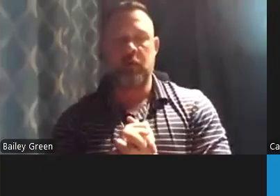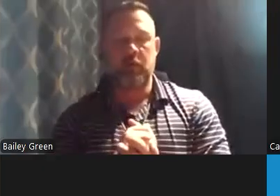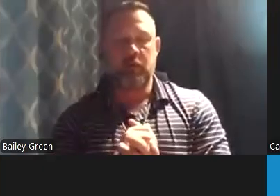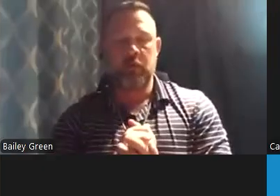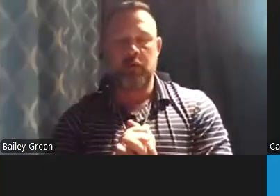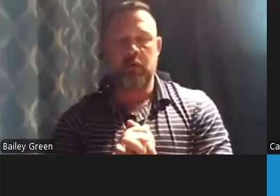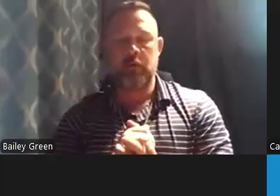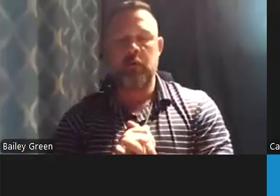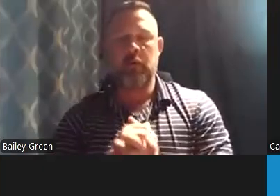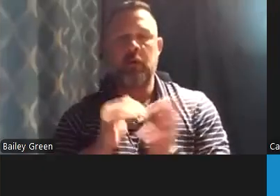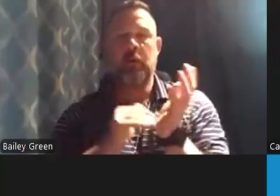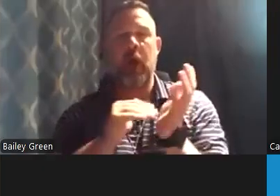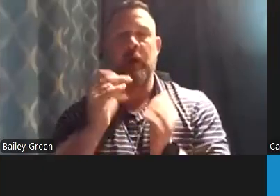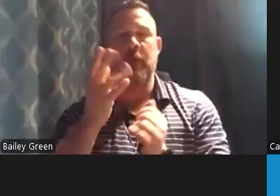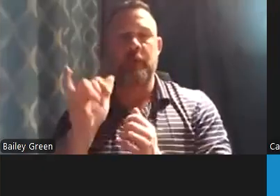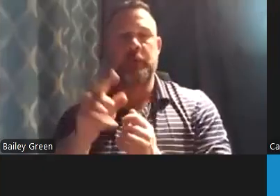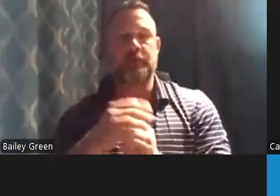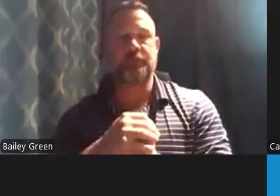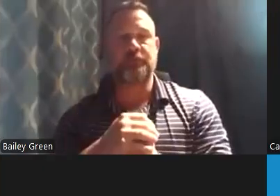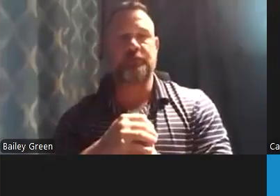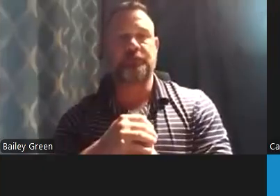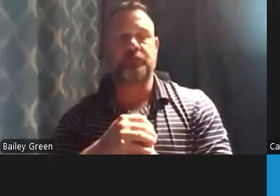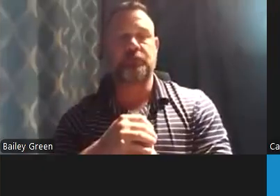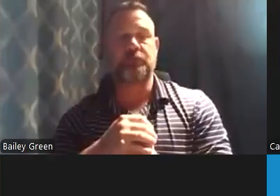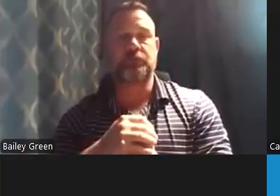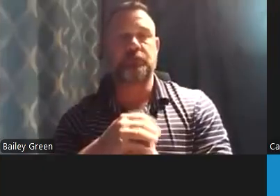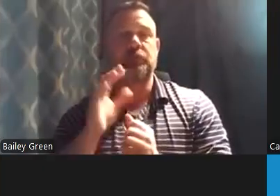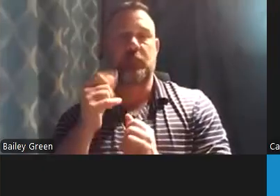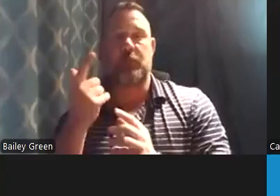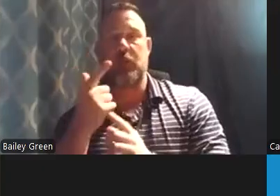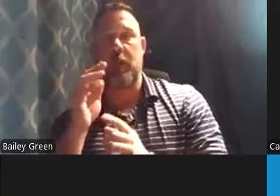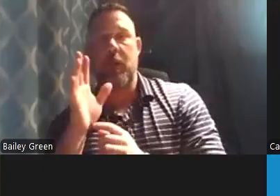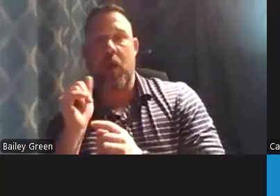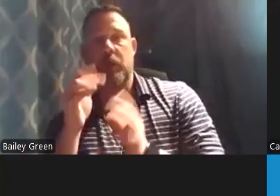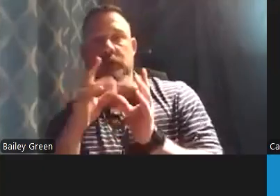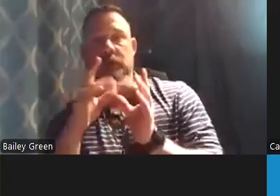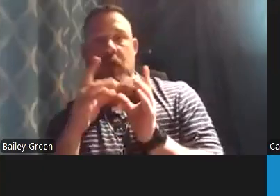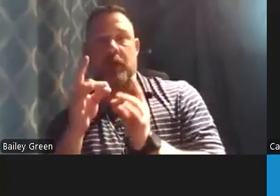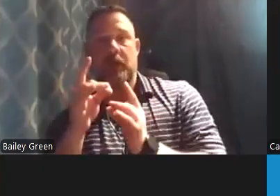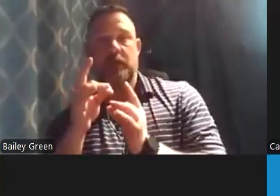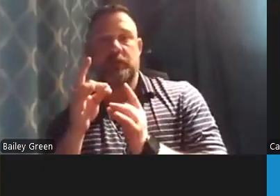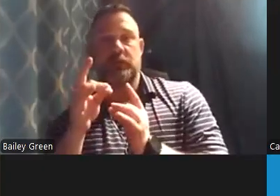Dr. Mobley. Yeah, I would echo Barbara's comments. I'll